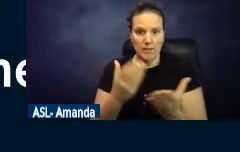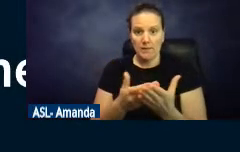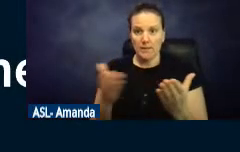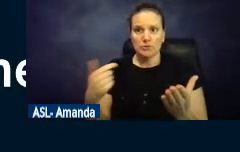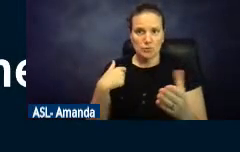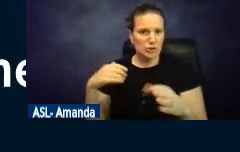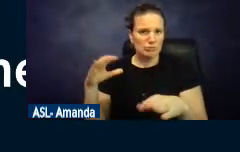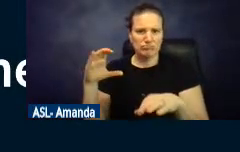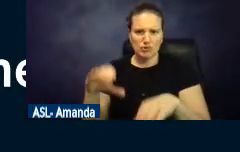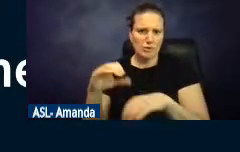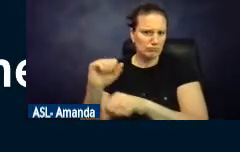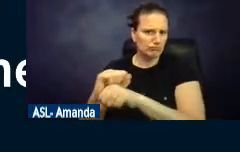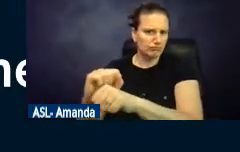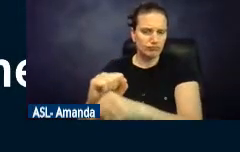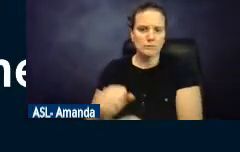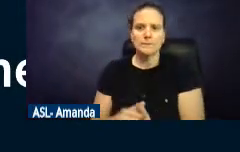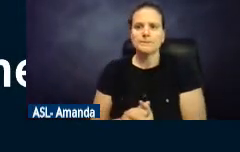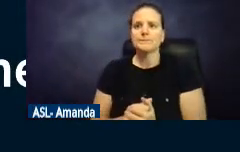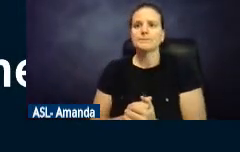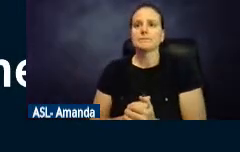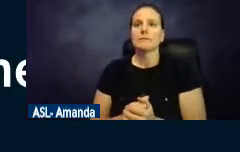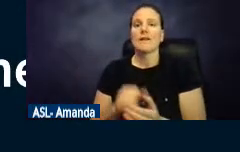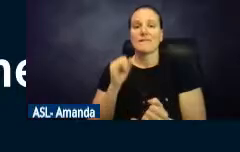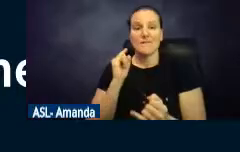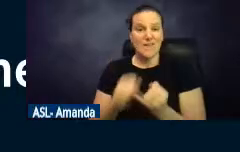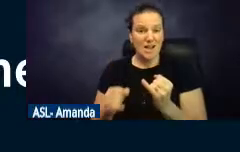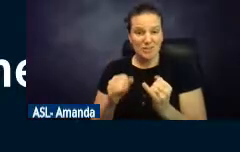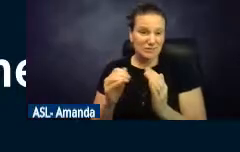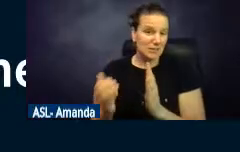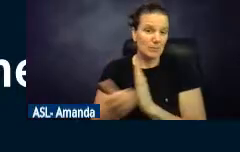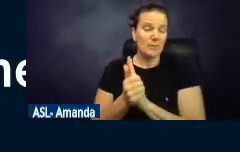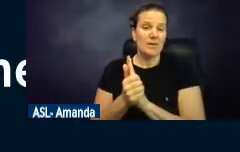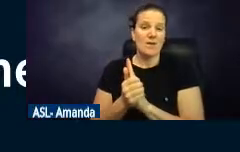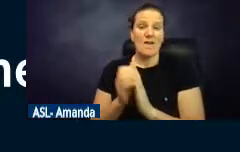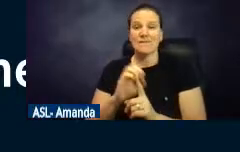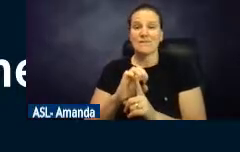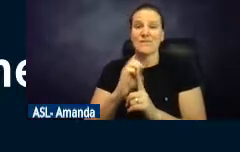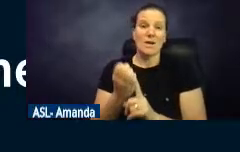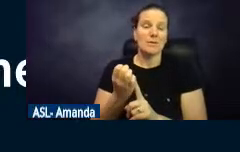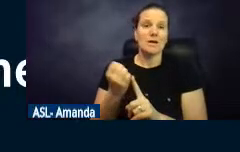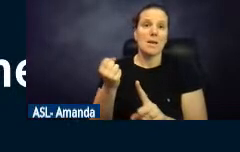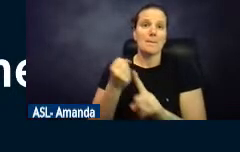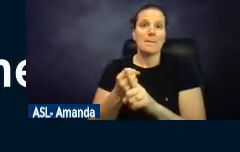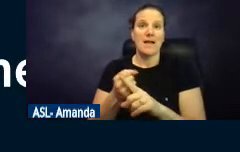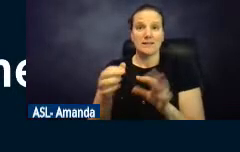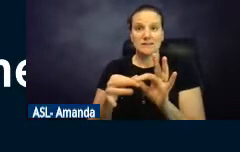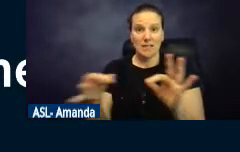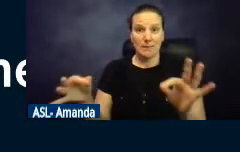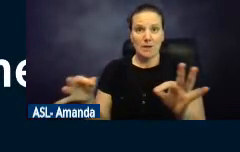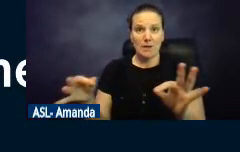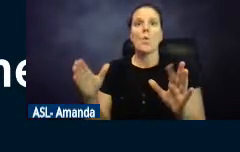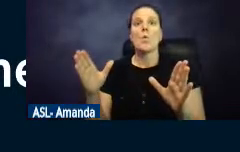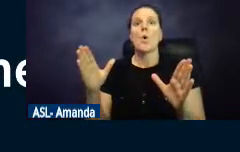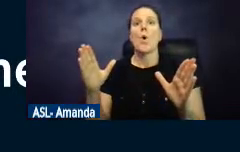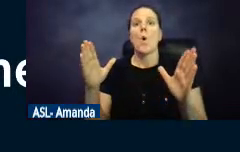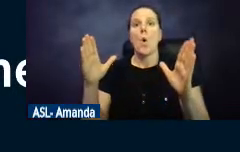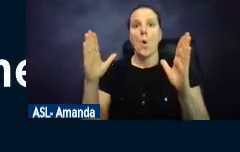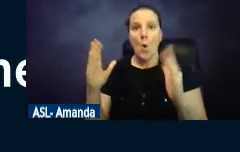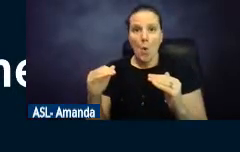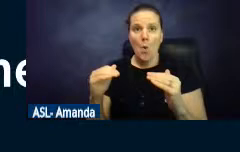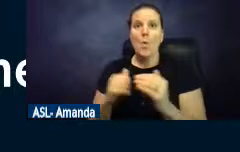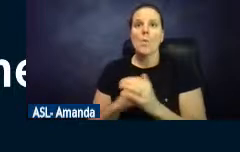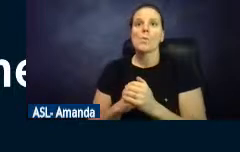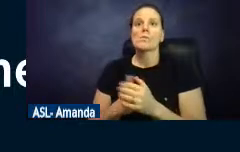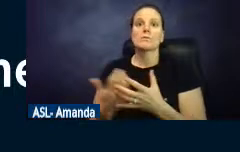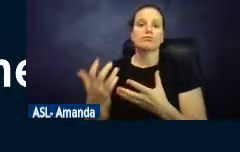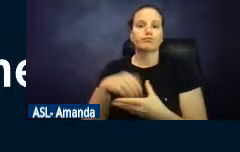doing. The final supplemental environmental impact statement. Once again, we're hoping to wrap that document